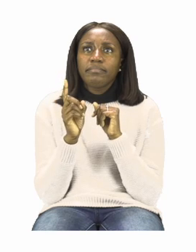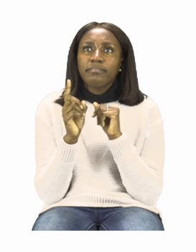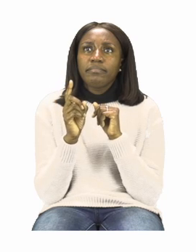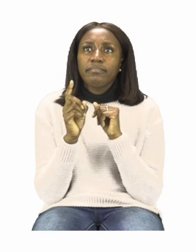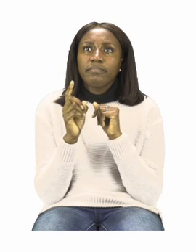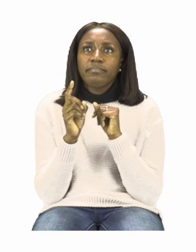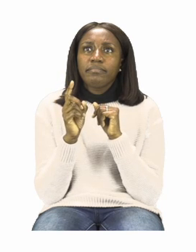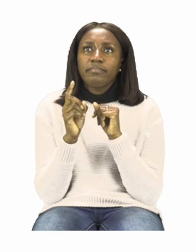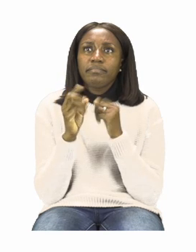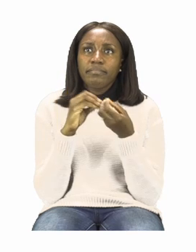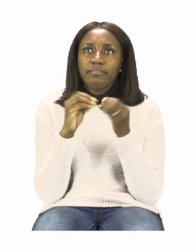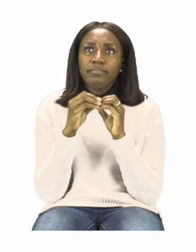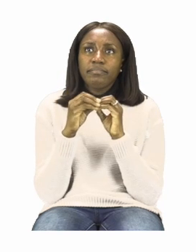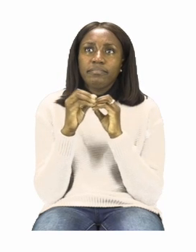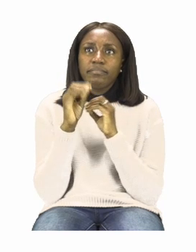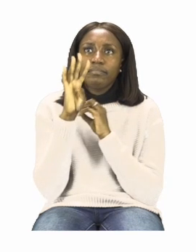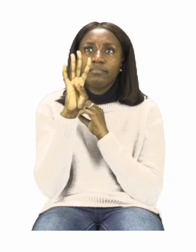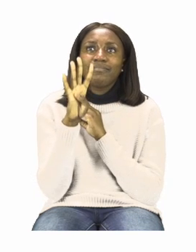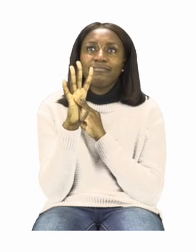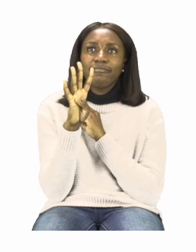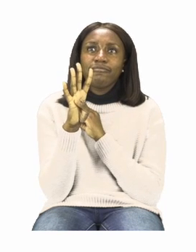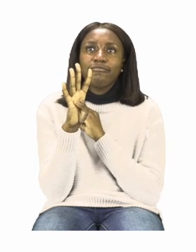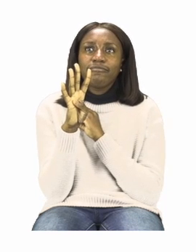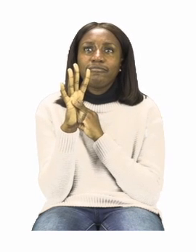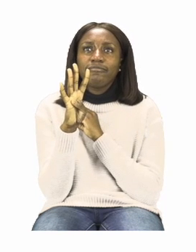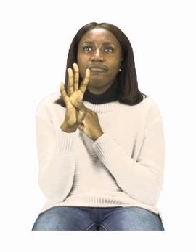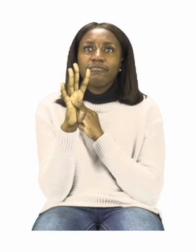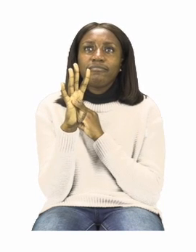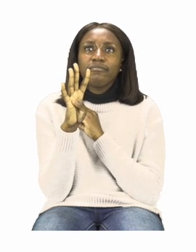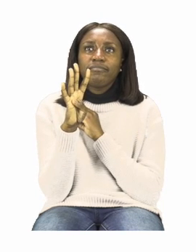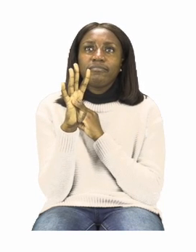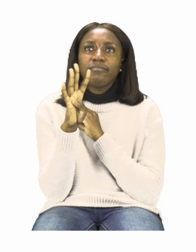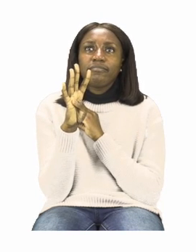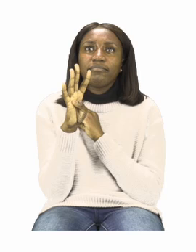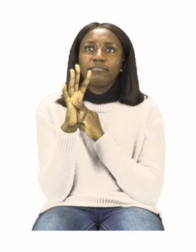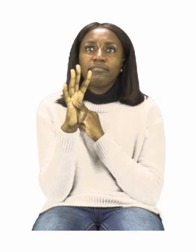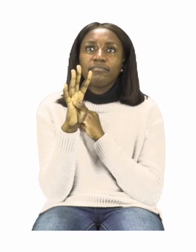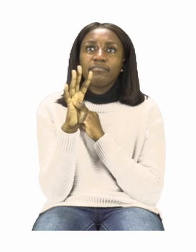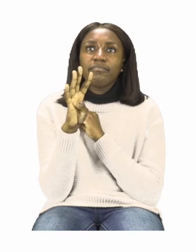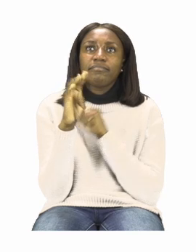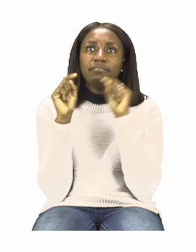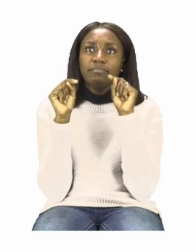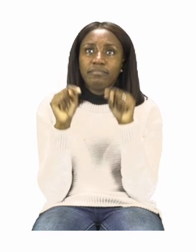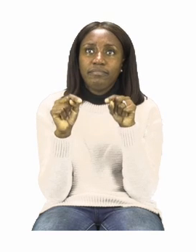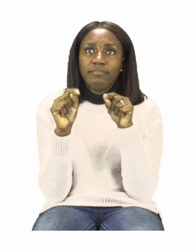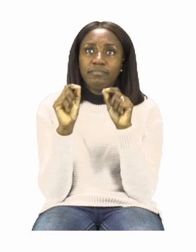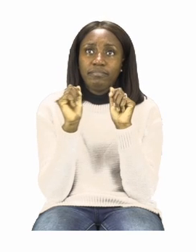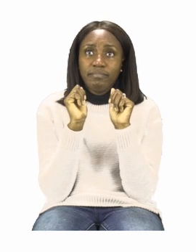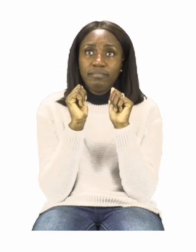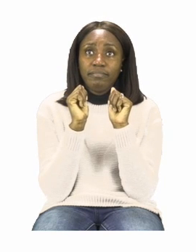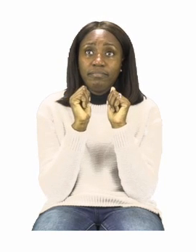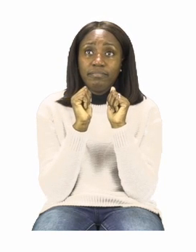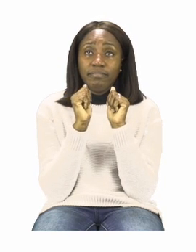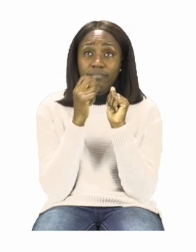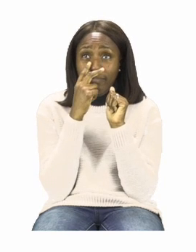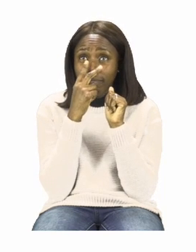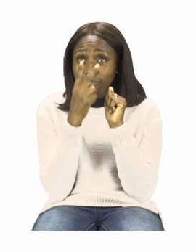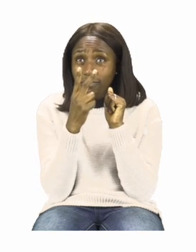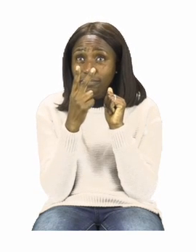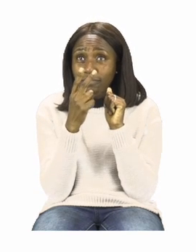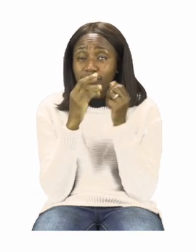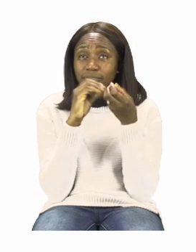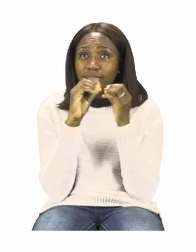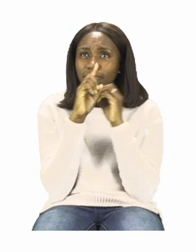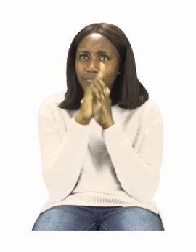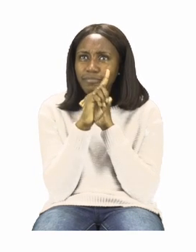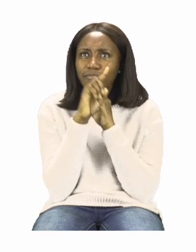Number 4. There we go. So now you see, boys and girls, you have numbers 1,